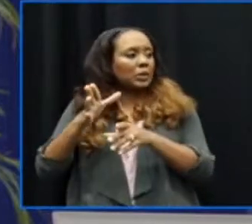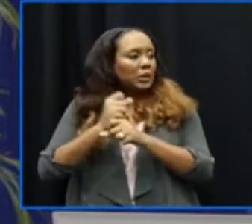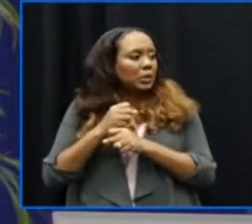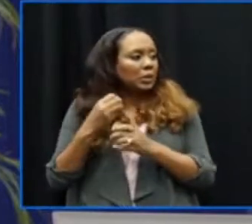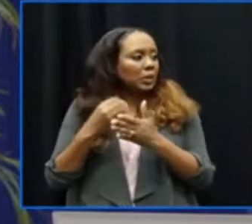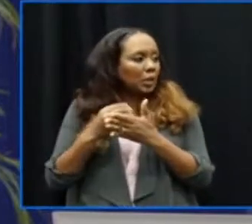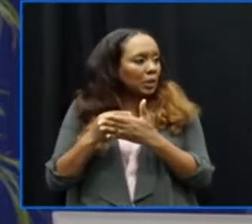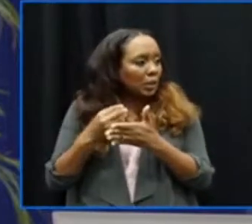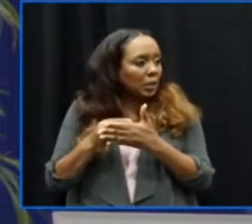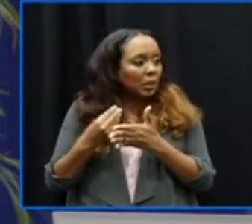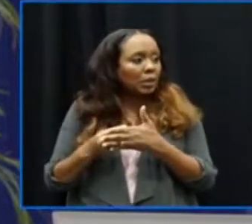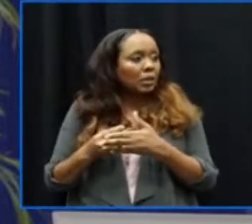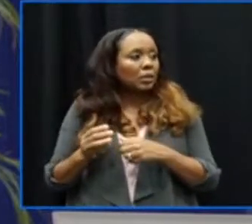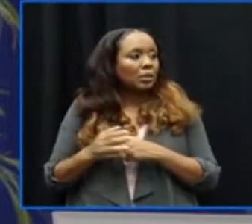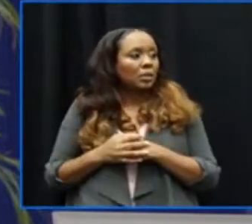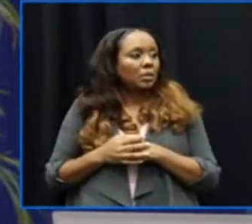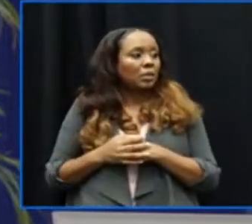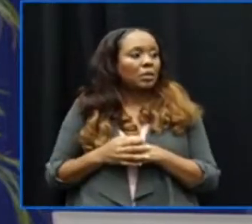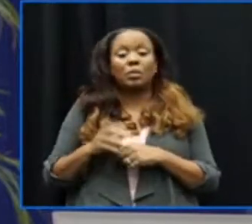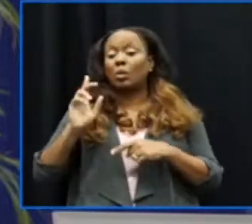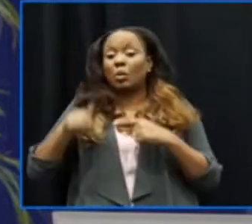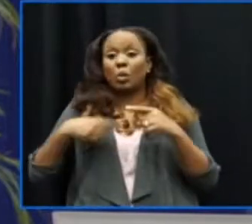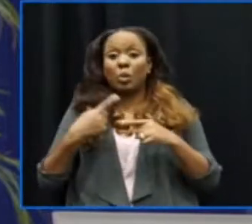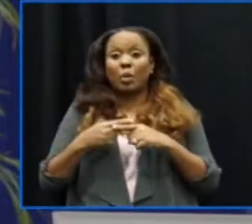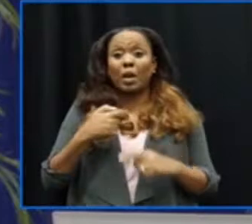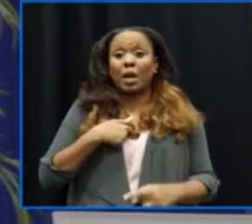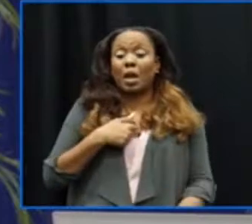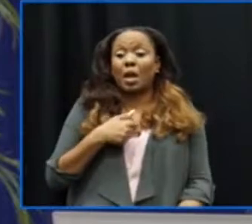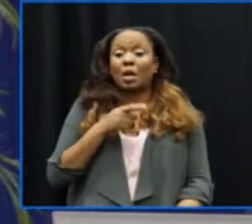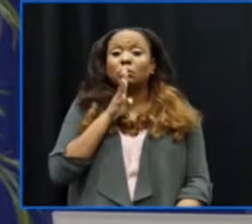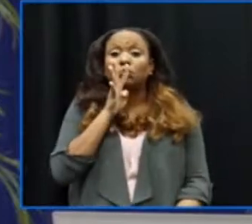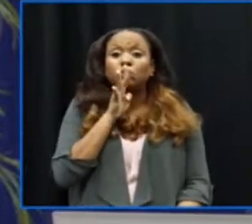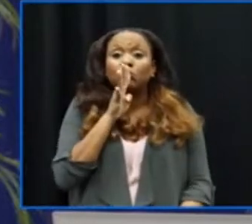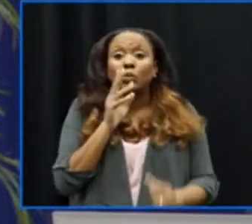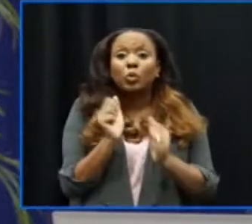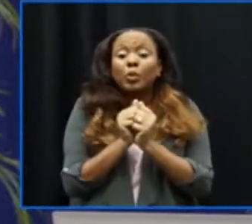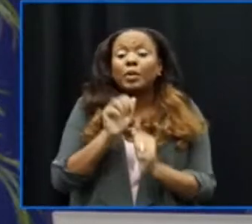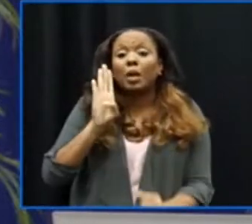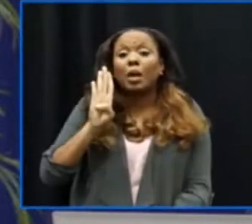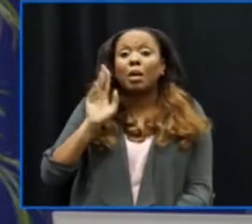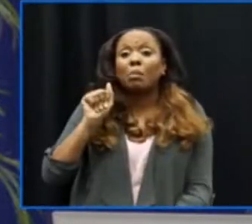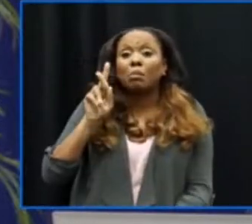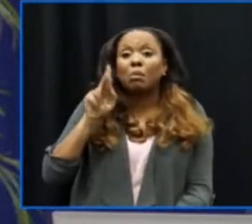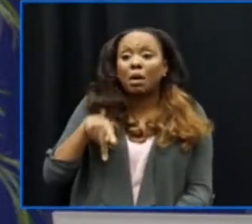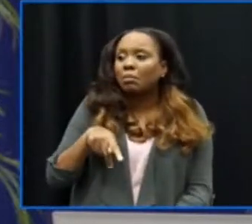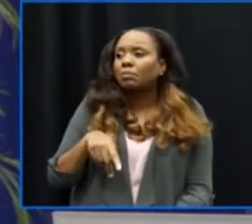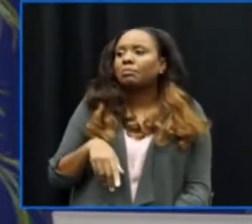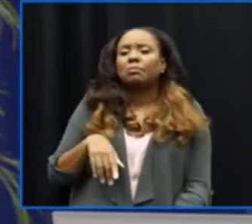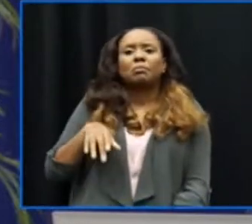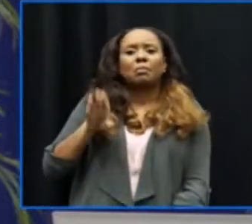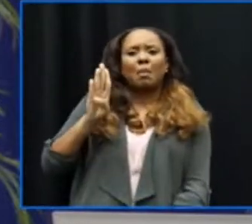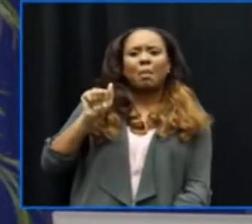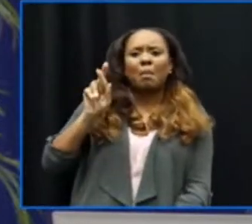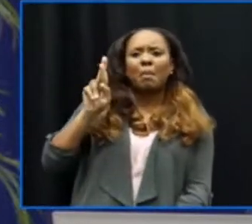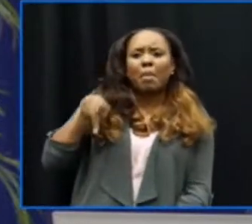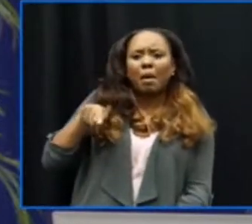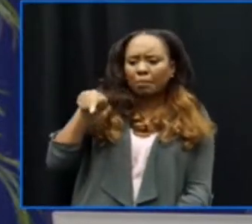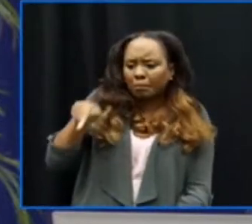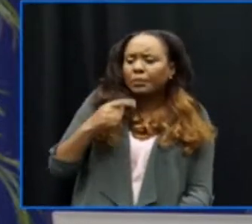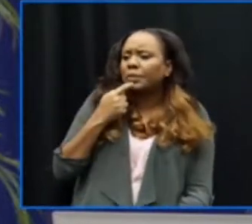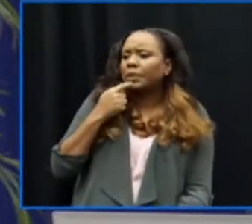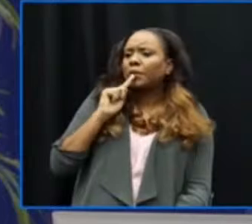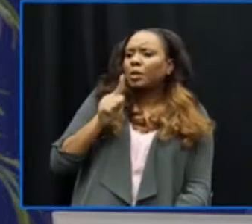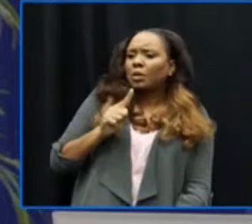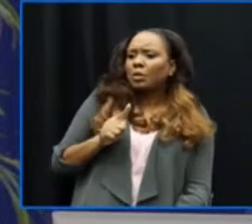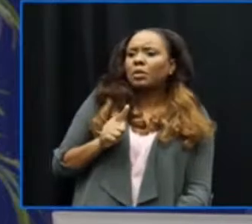will be worried, and yet when we speak to BARP, they've indicated their support for the reform, such as the